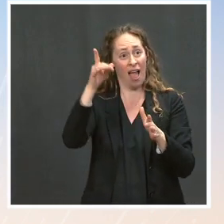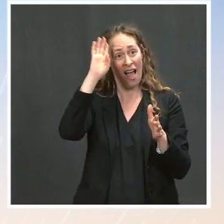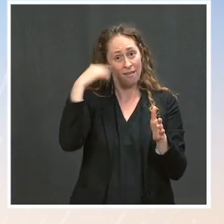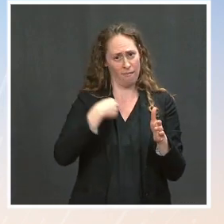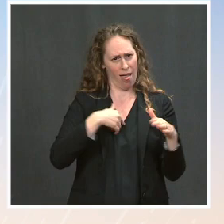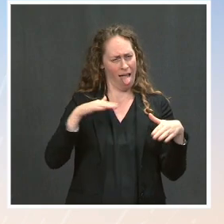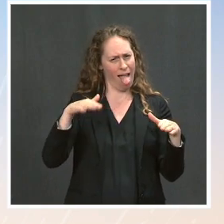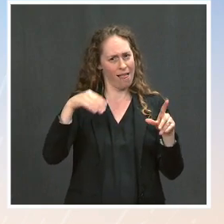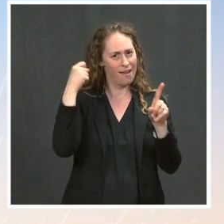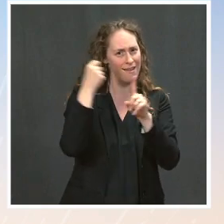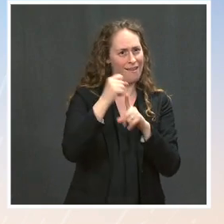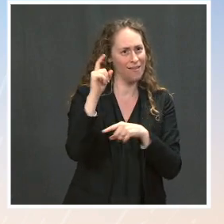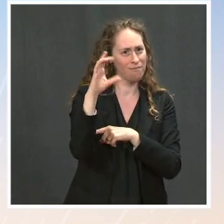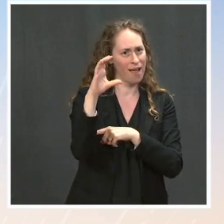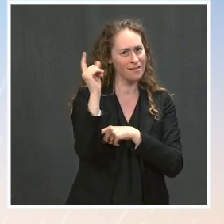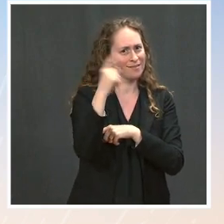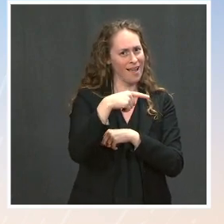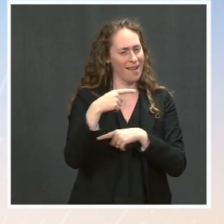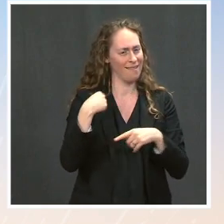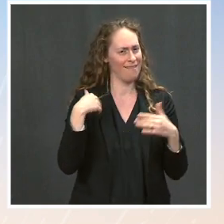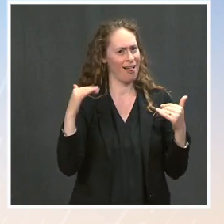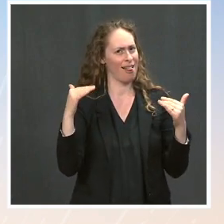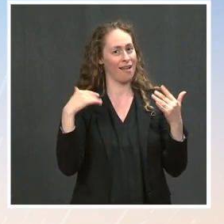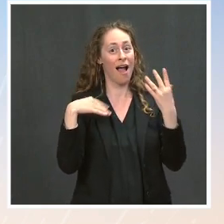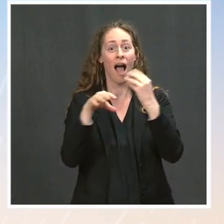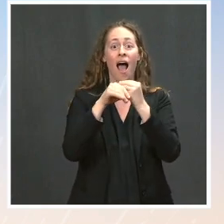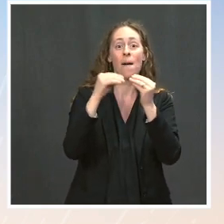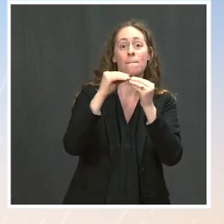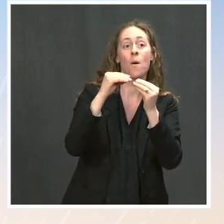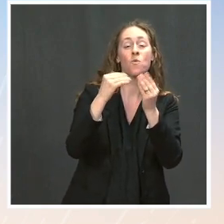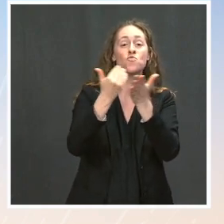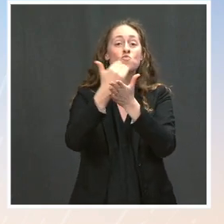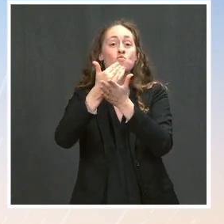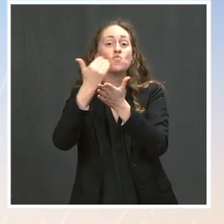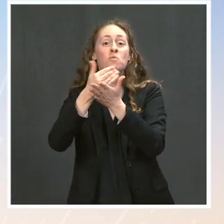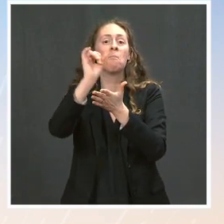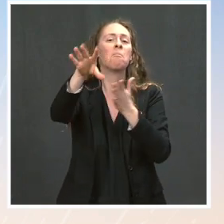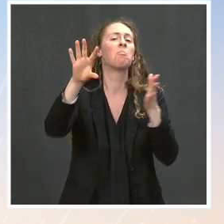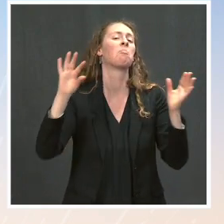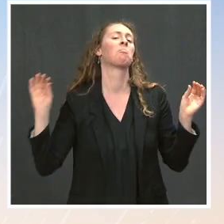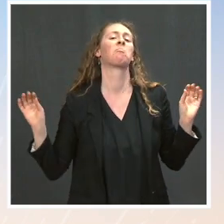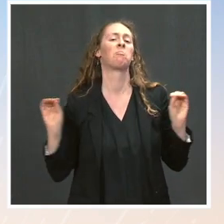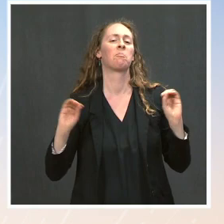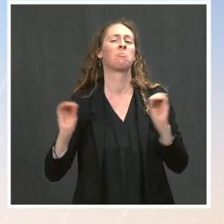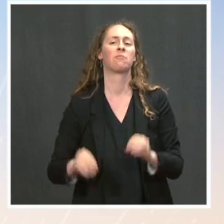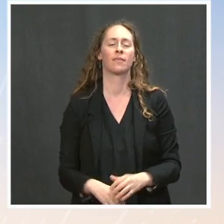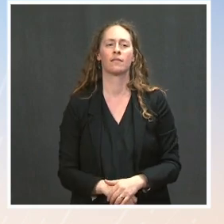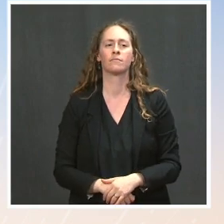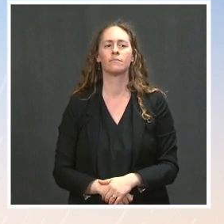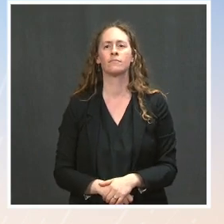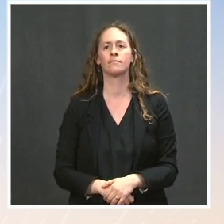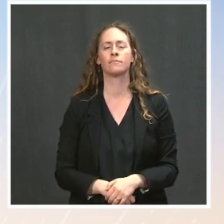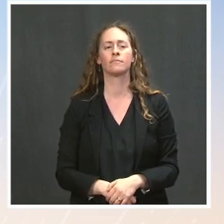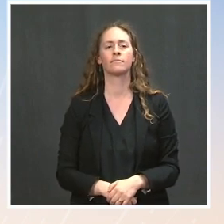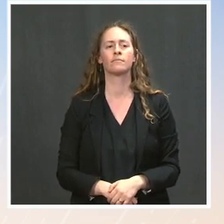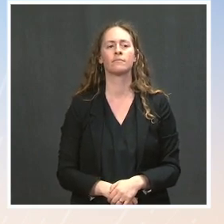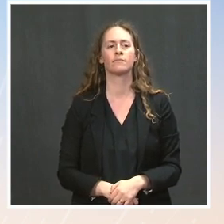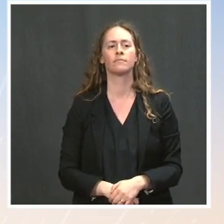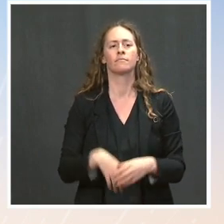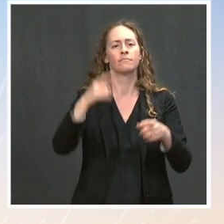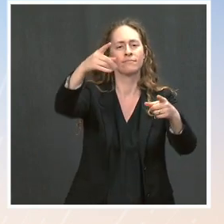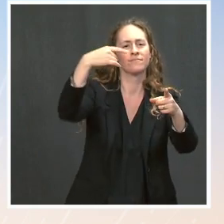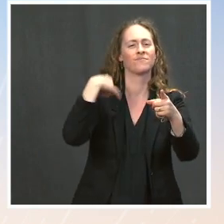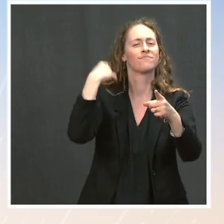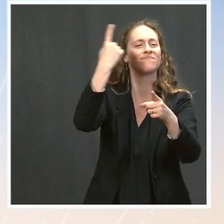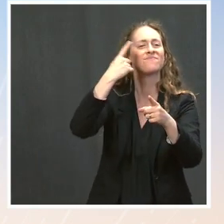I don't have anything more to preview for you in terms of what might be next. Go ahead. Looking ahead to Wednesday, to the president's speech before a joint session of